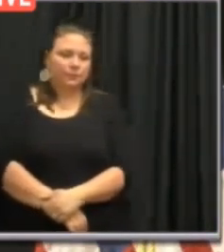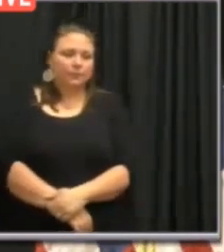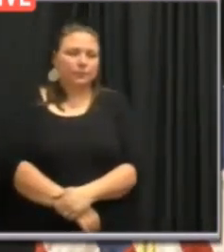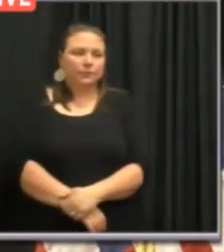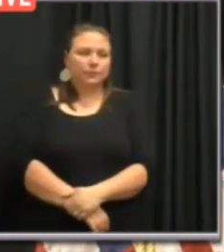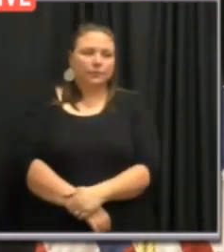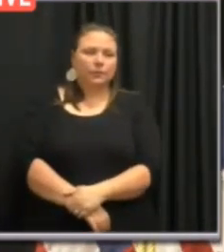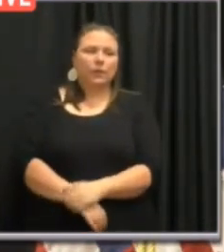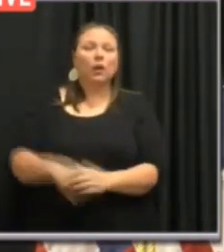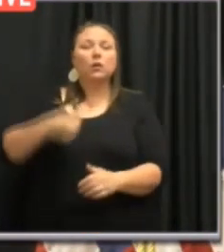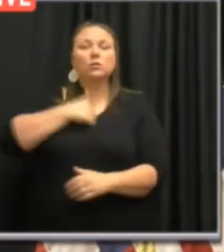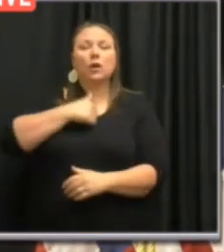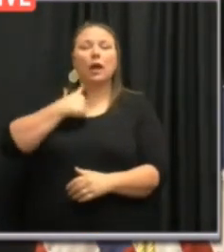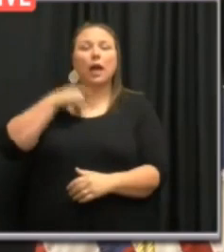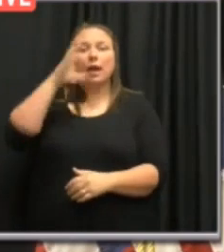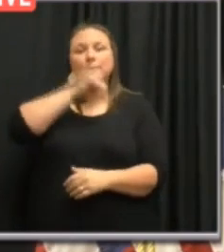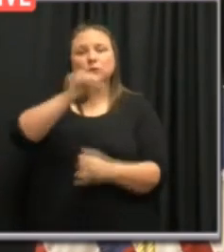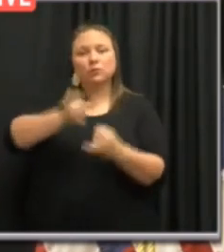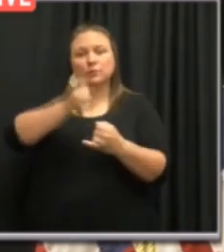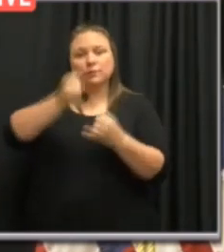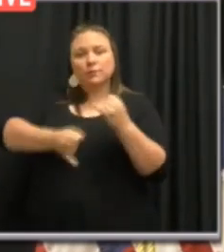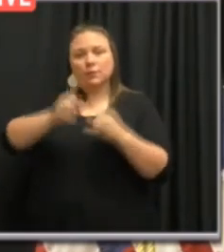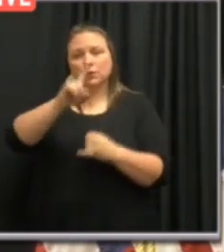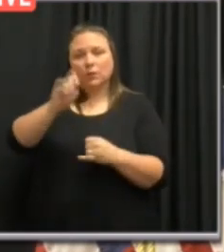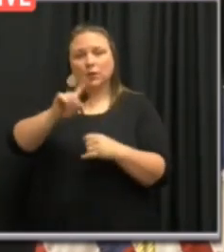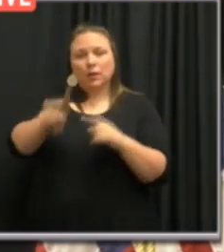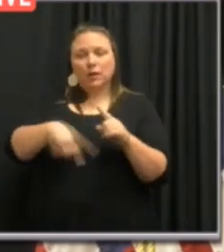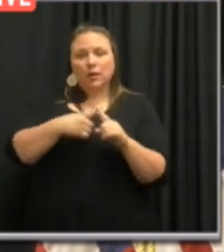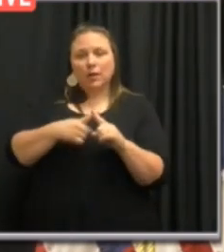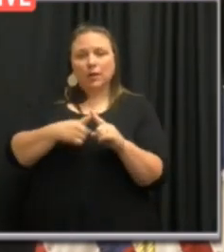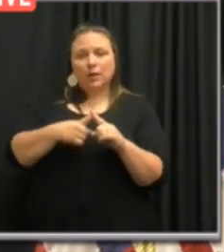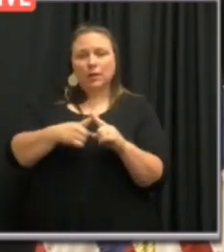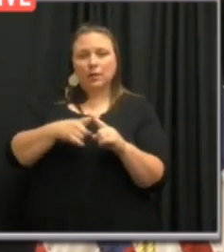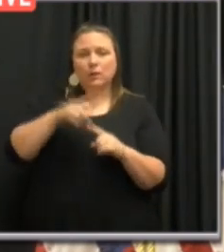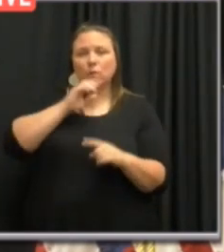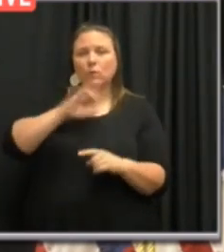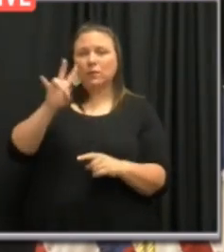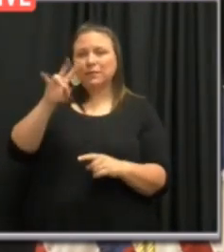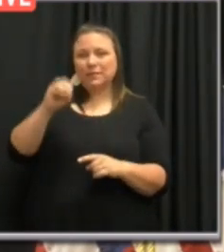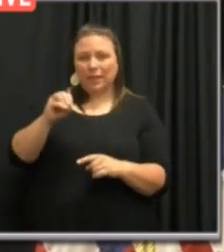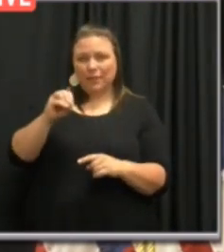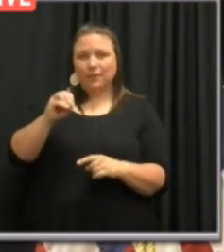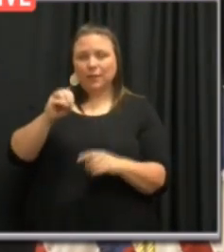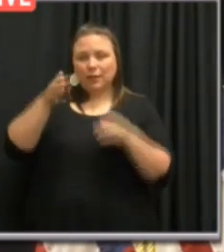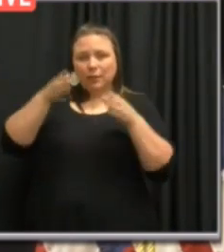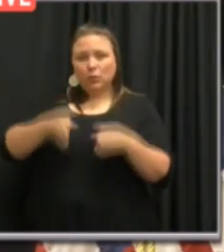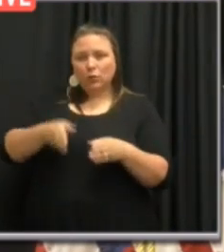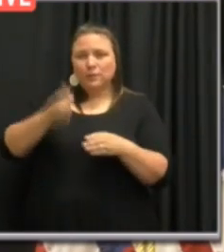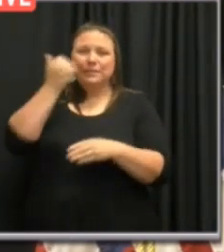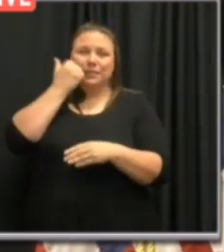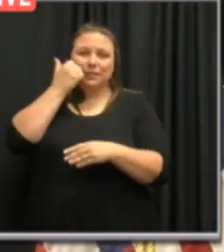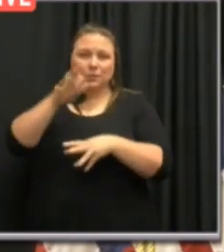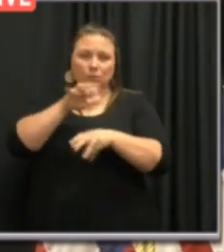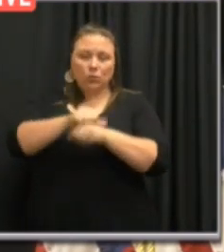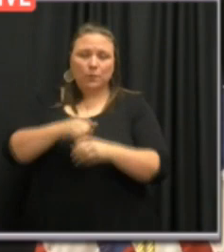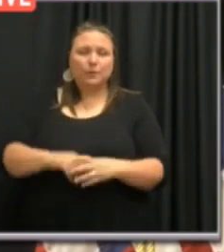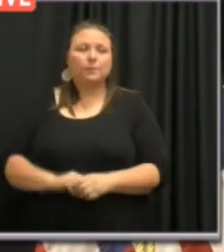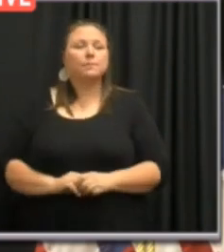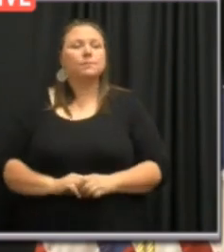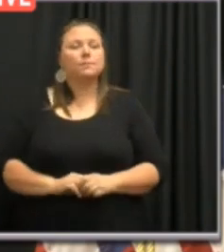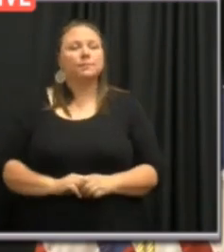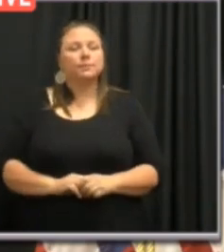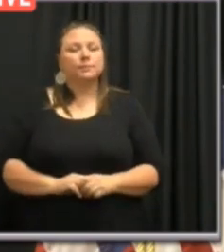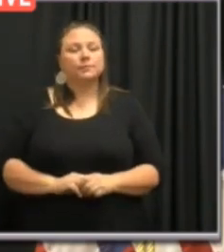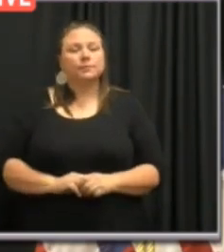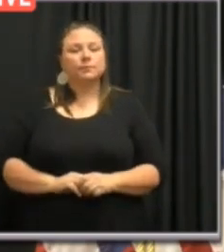Nancy, I'm sorry, I had also missed your final question regarding, I believe it was a 70-year-old individual at a dentist. There are